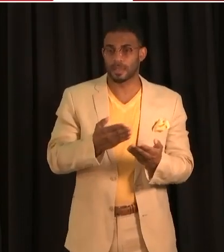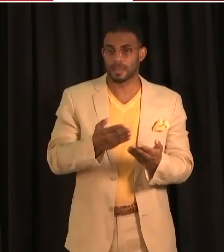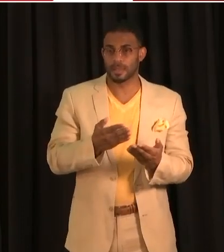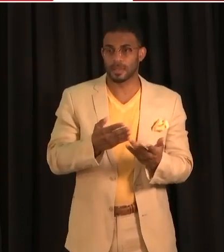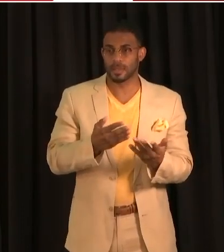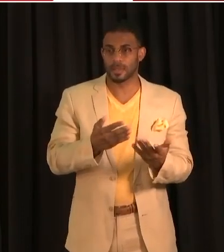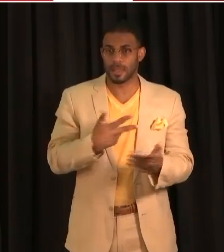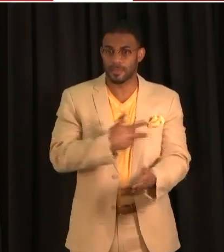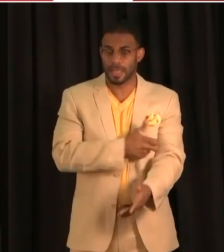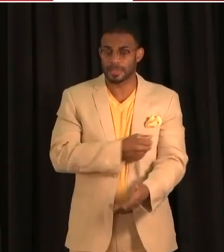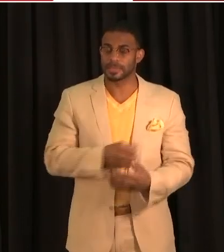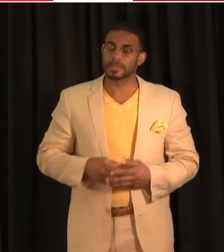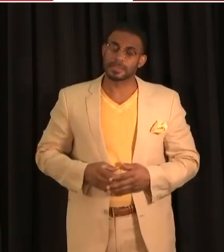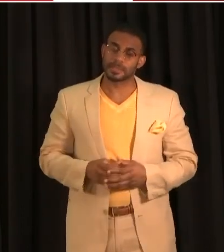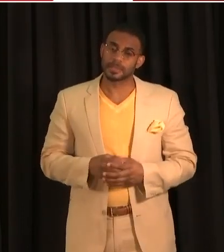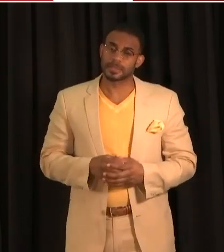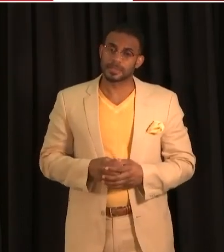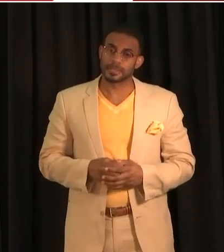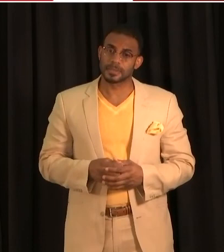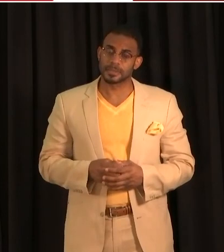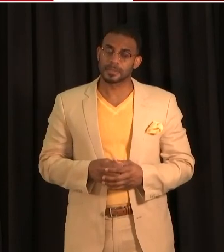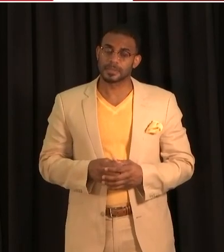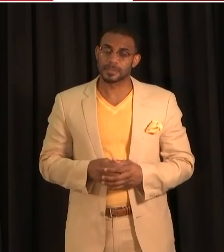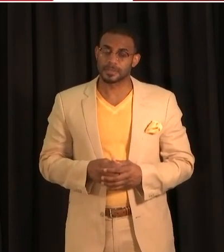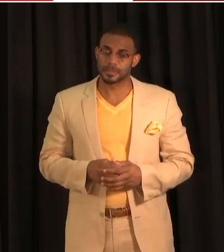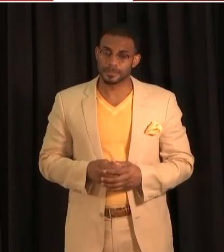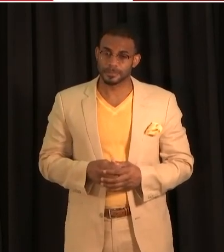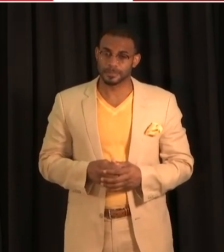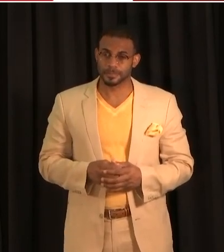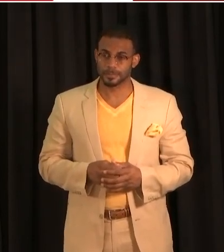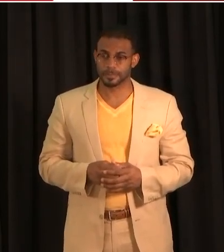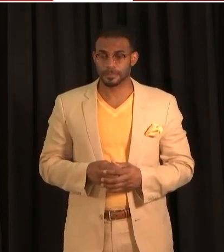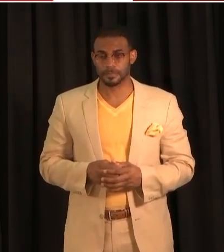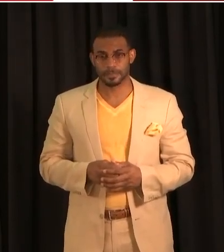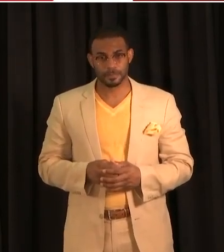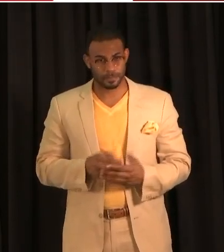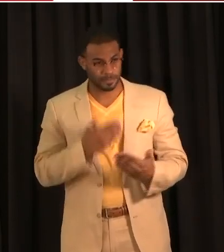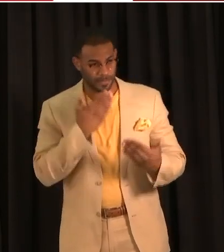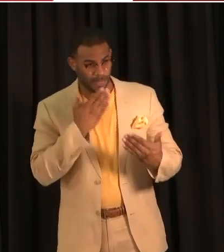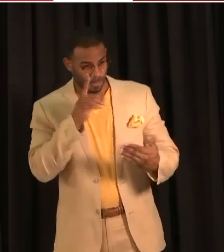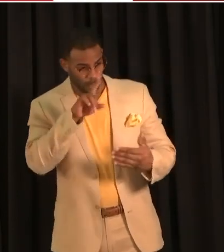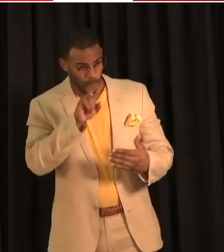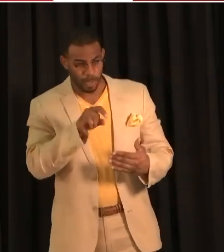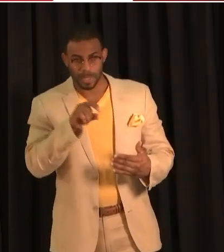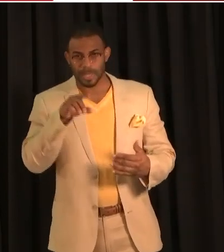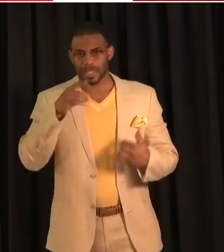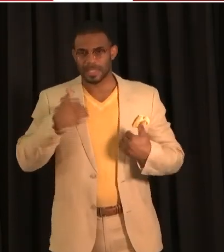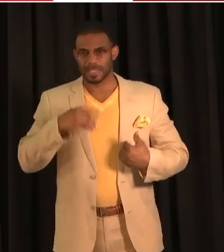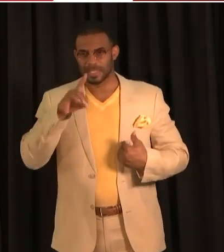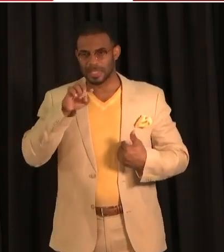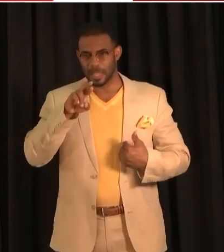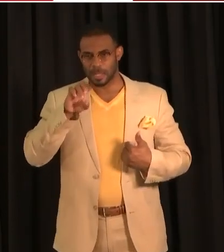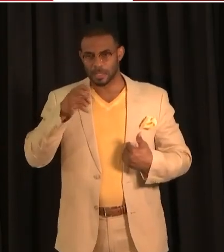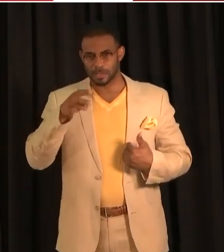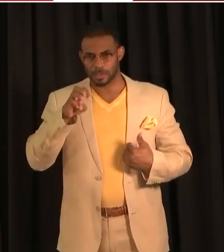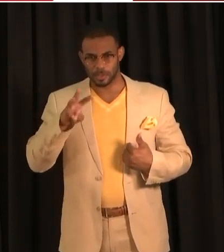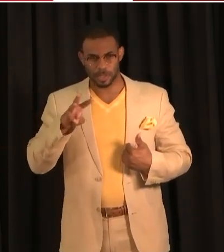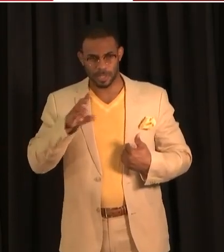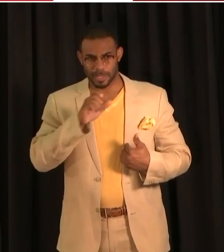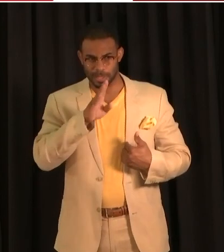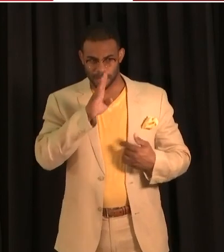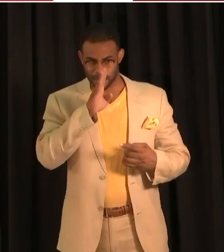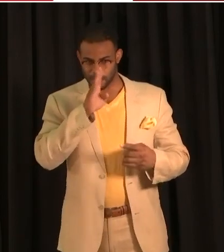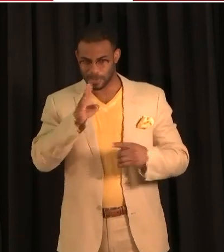provided the vaccine. Thank you for your question. Again, that's going to